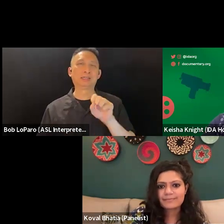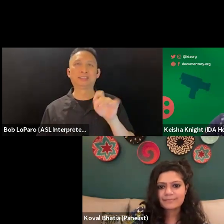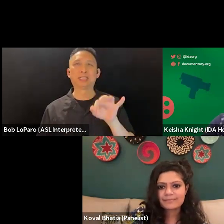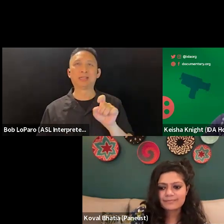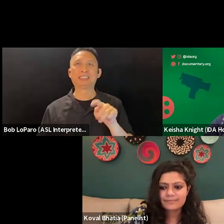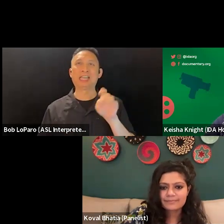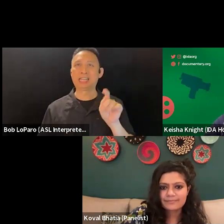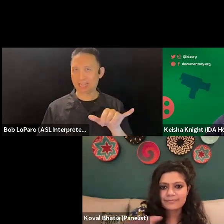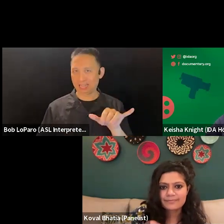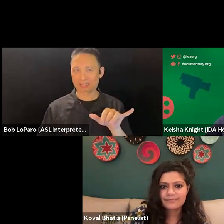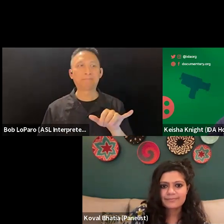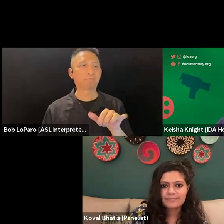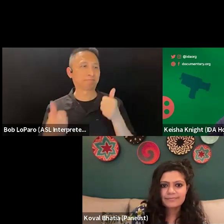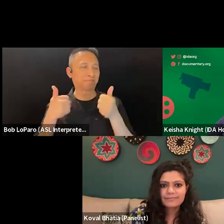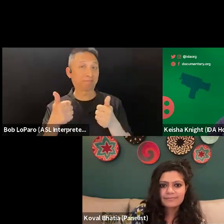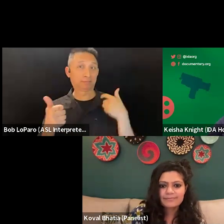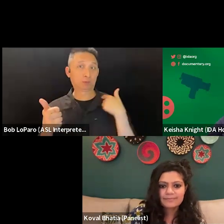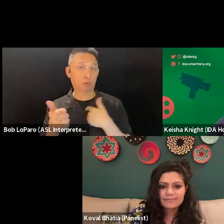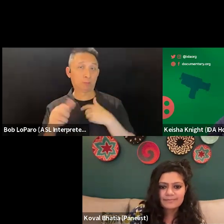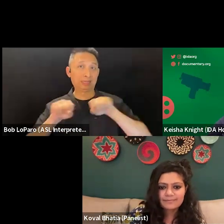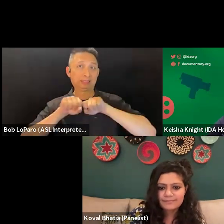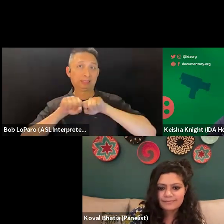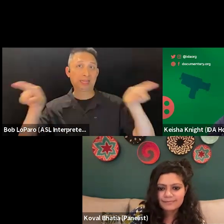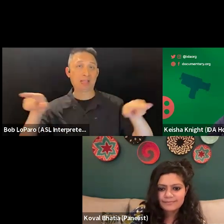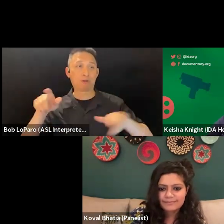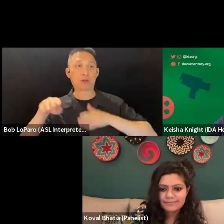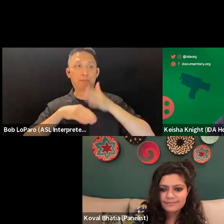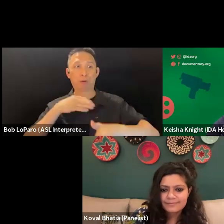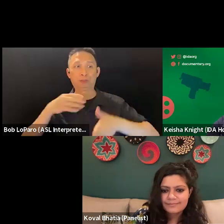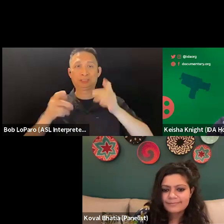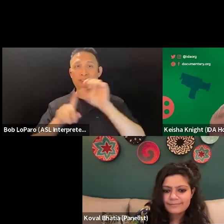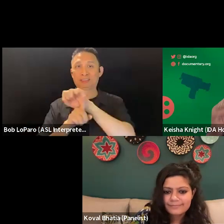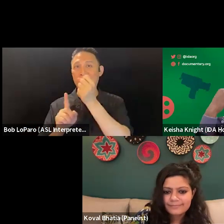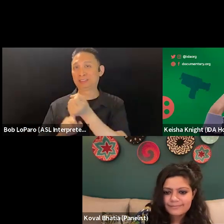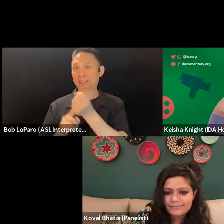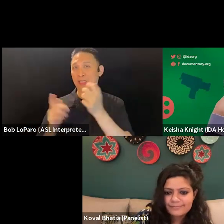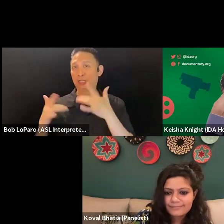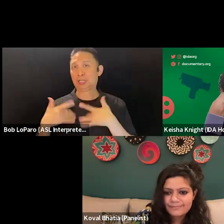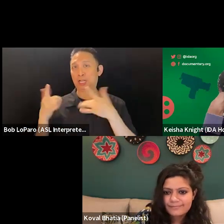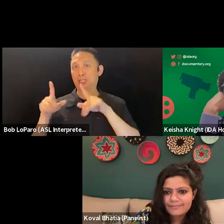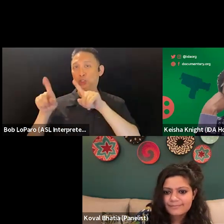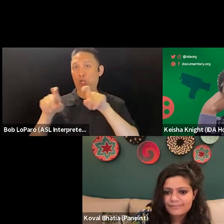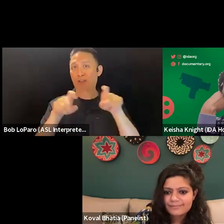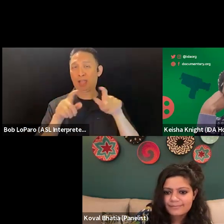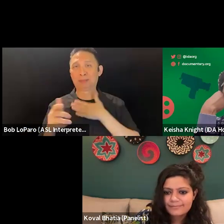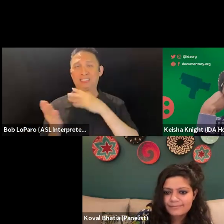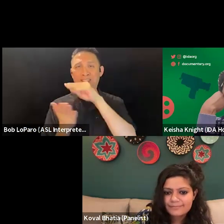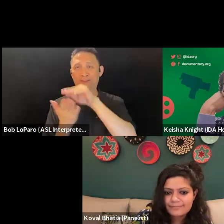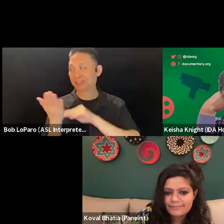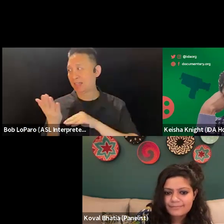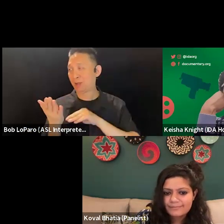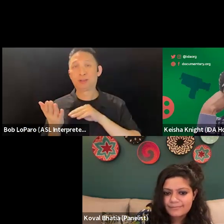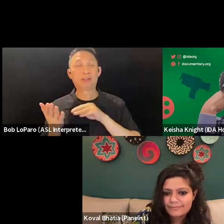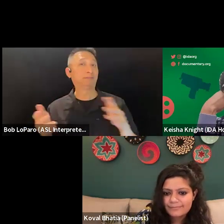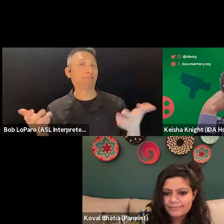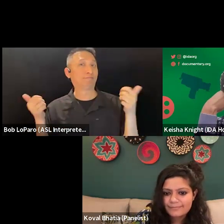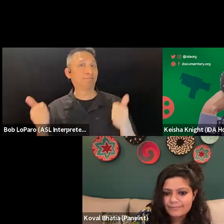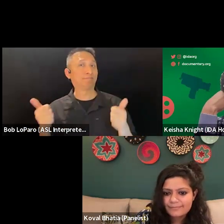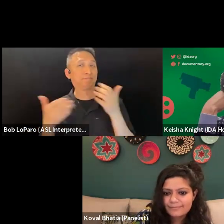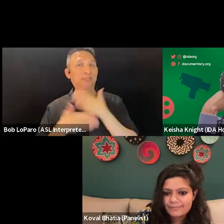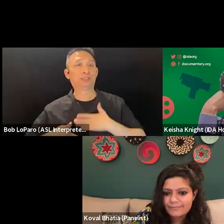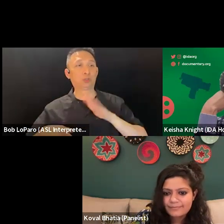that this is always a kind of a really like a narrow tightrope that one walks when one is making a film